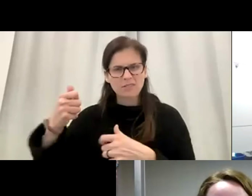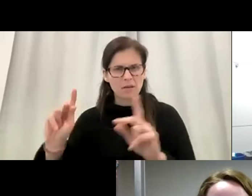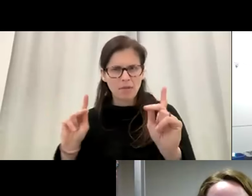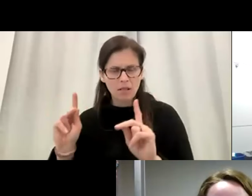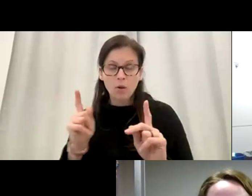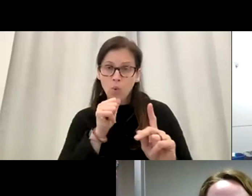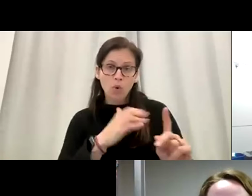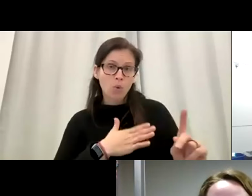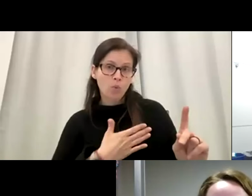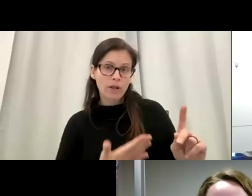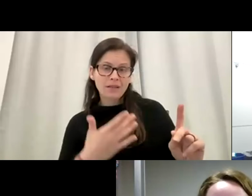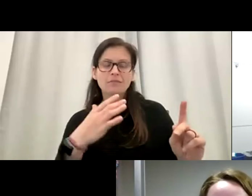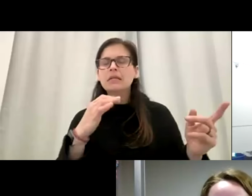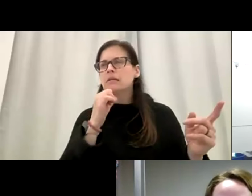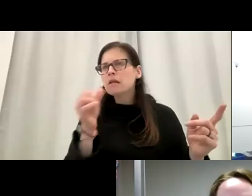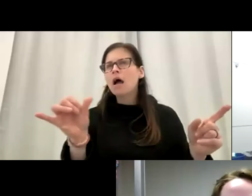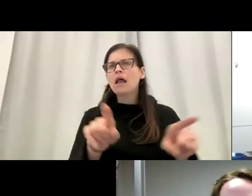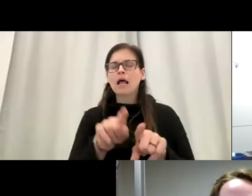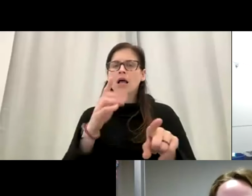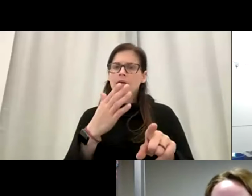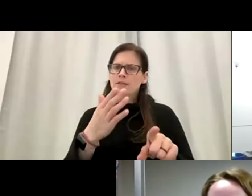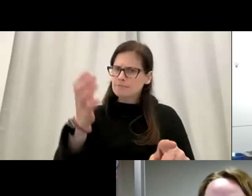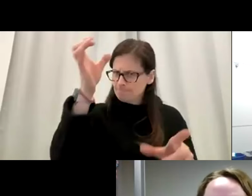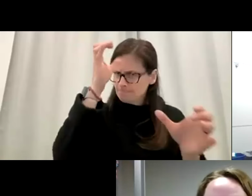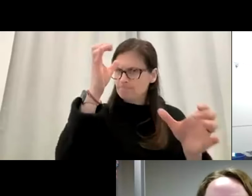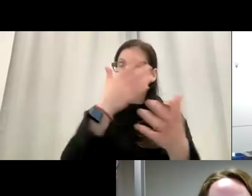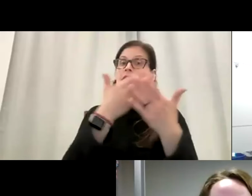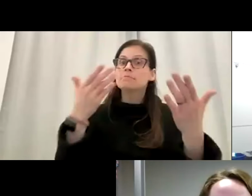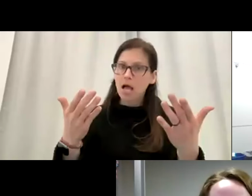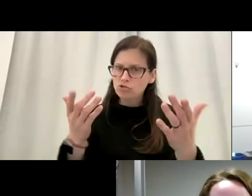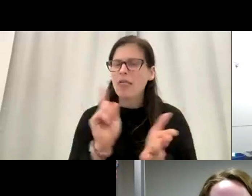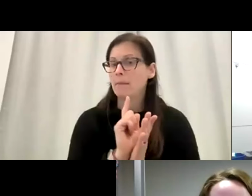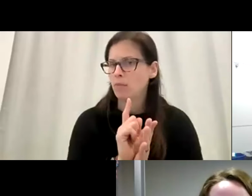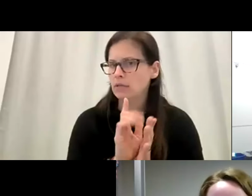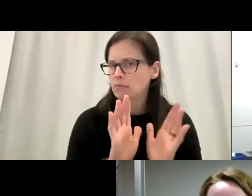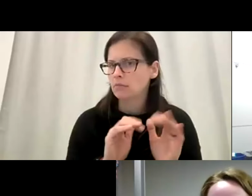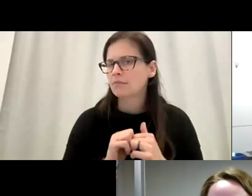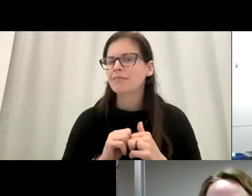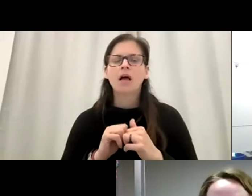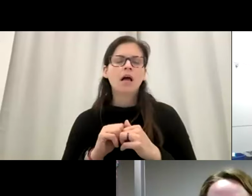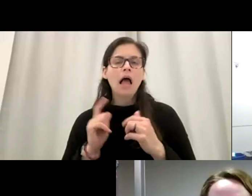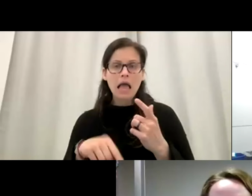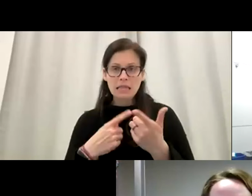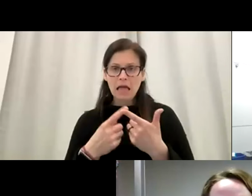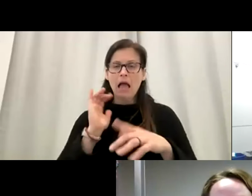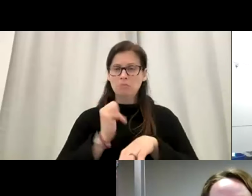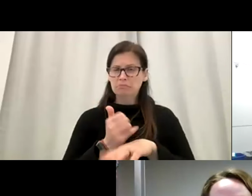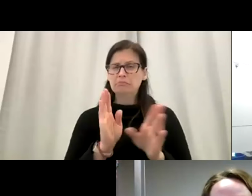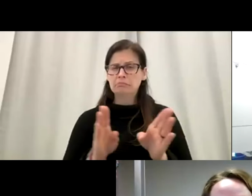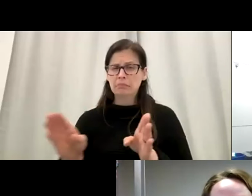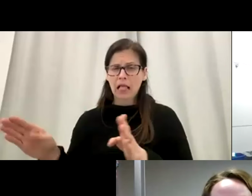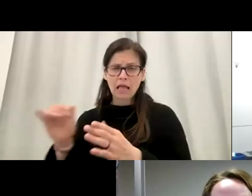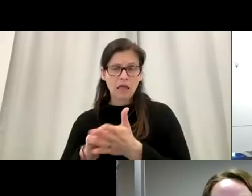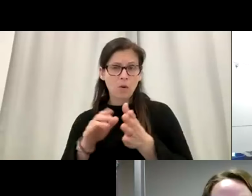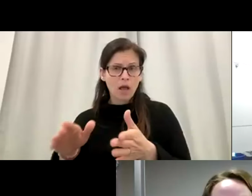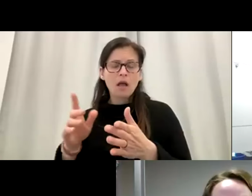be as well-schooled at the moment, and then laying out your plan that way and just asking a lot of questions